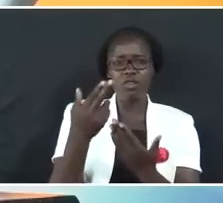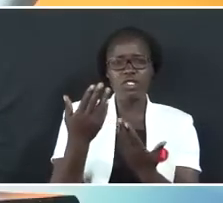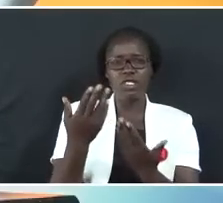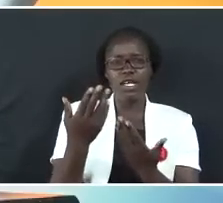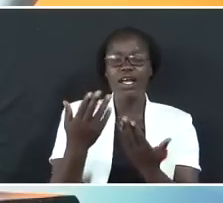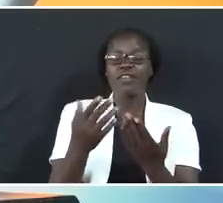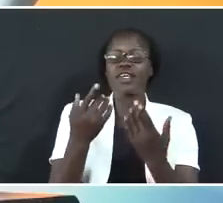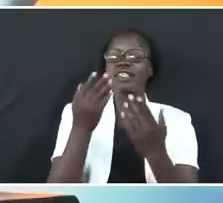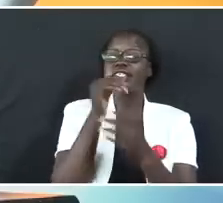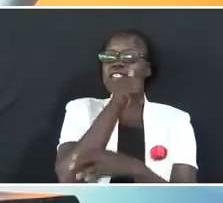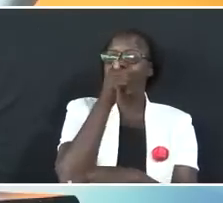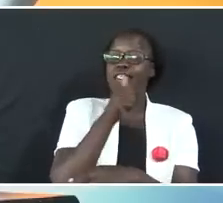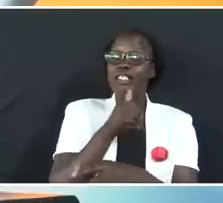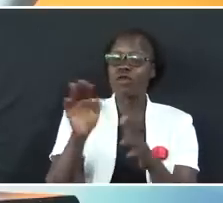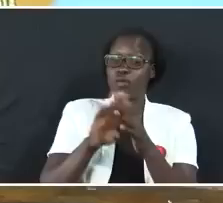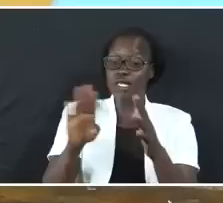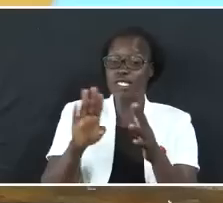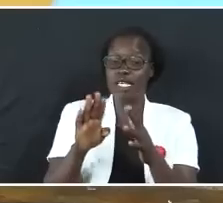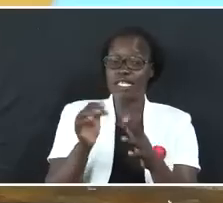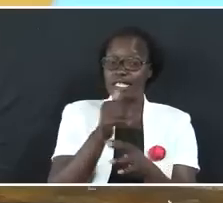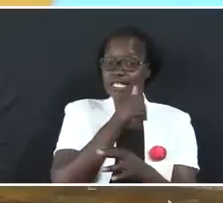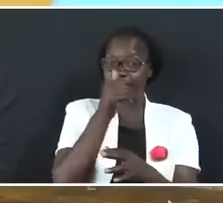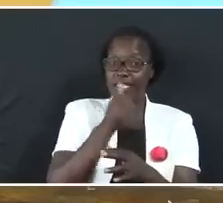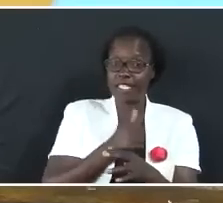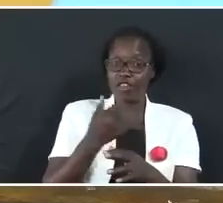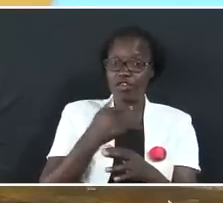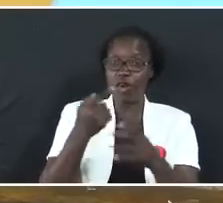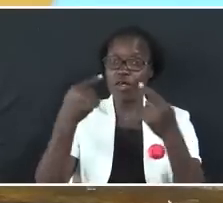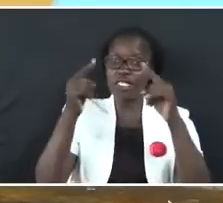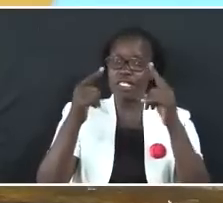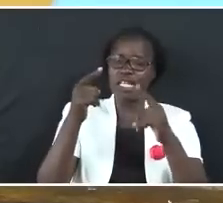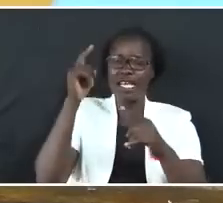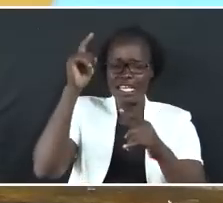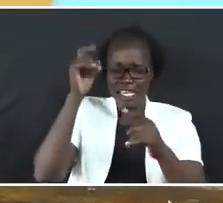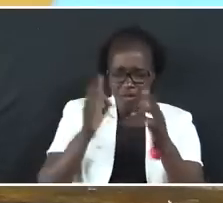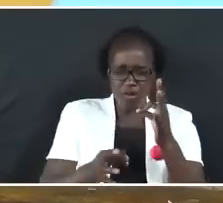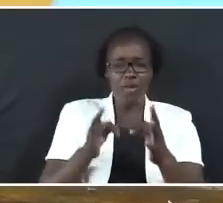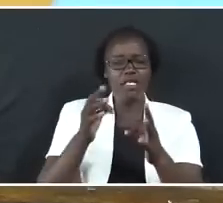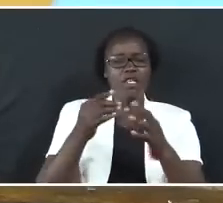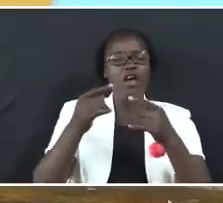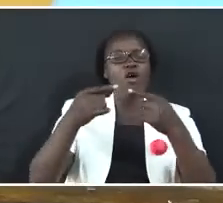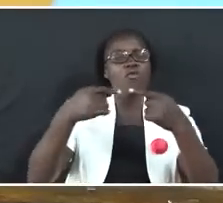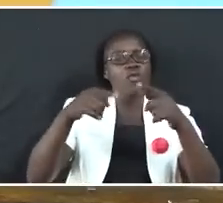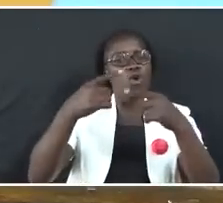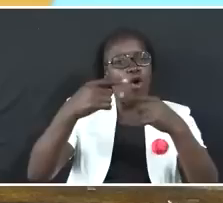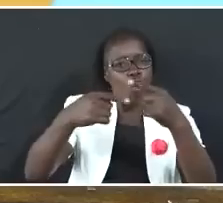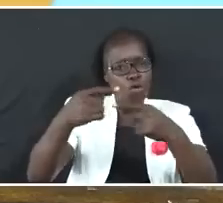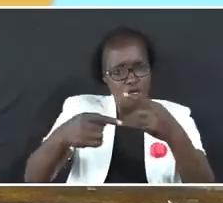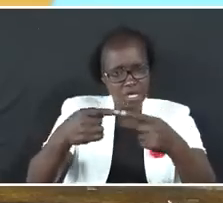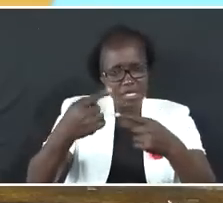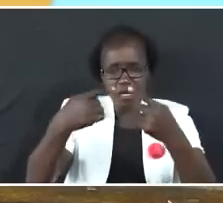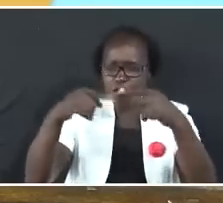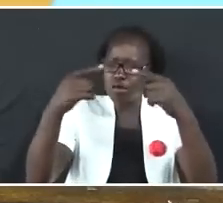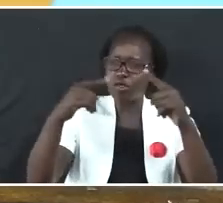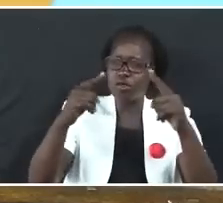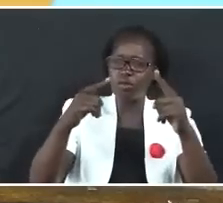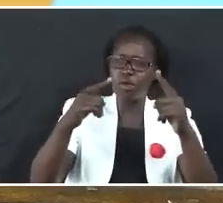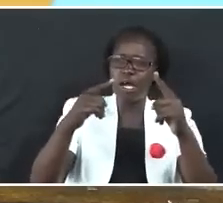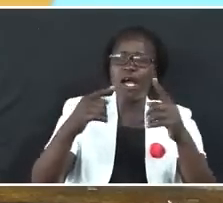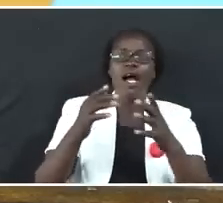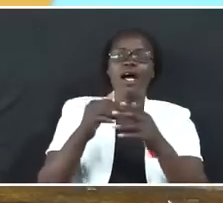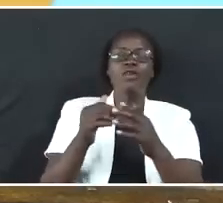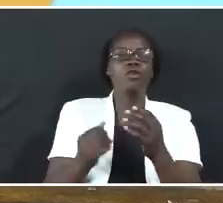success. And if we must progress, if we must prosper, if we must